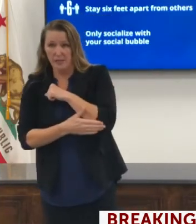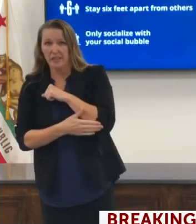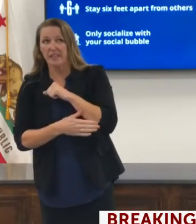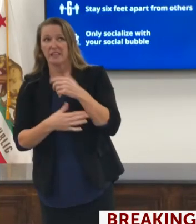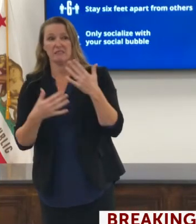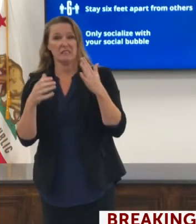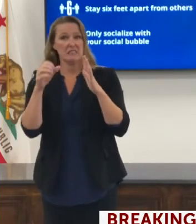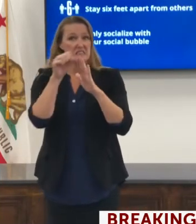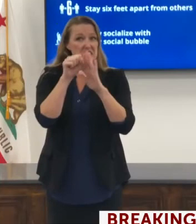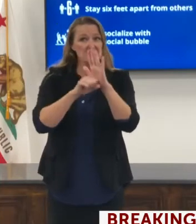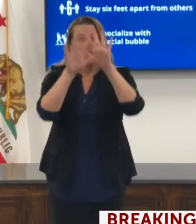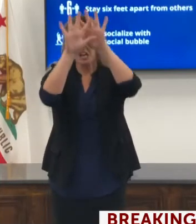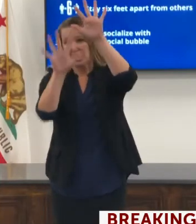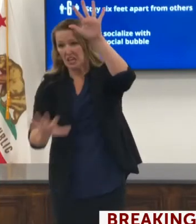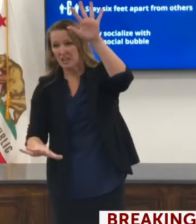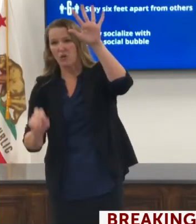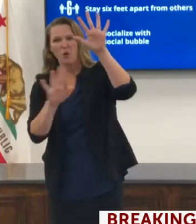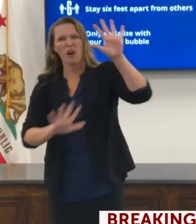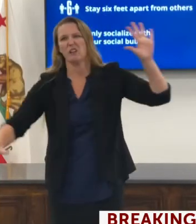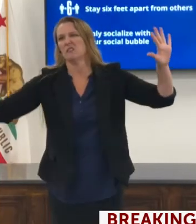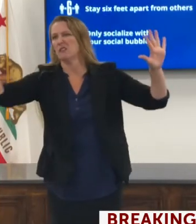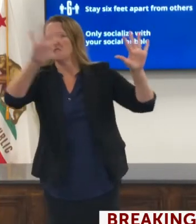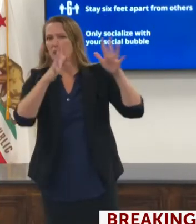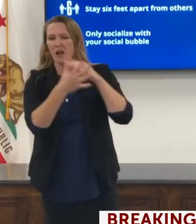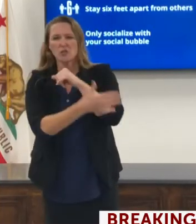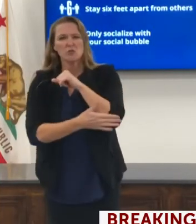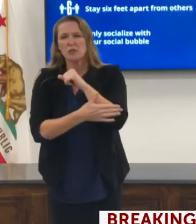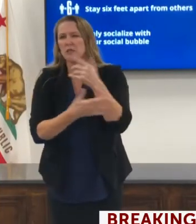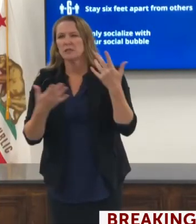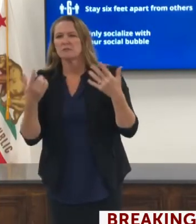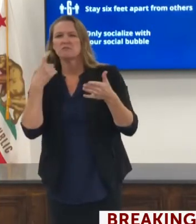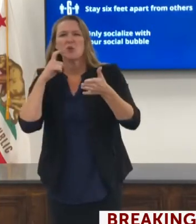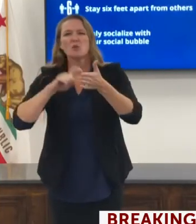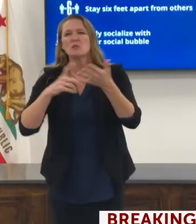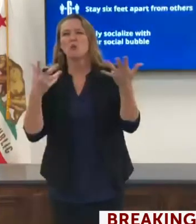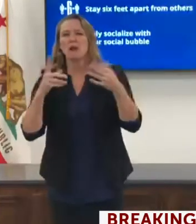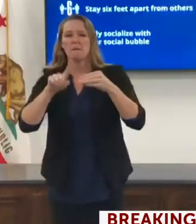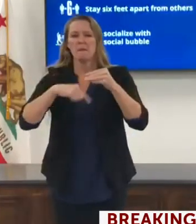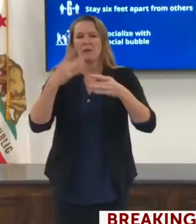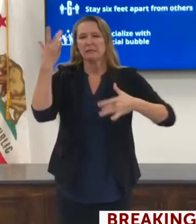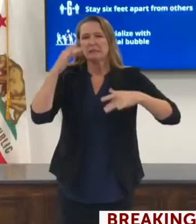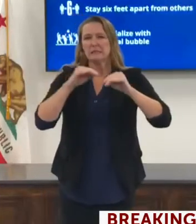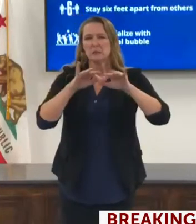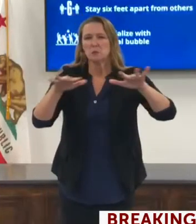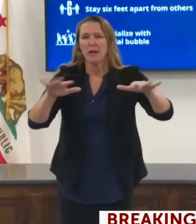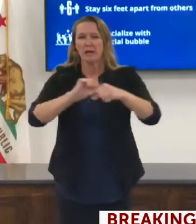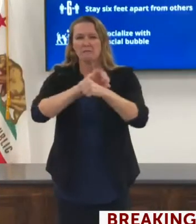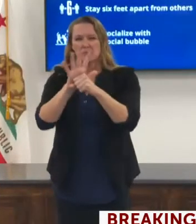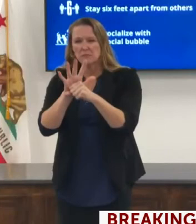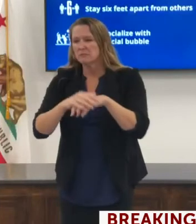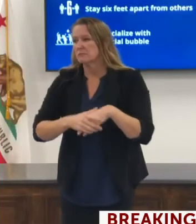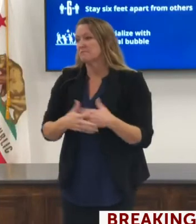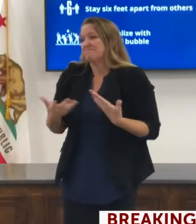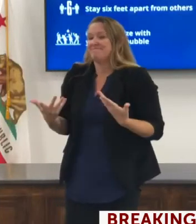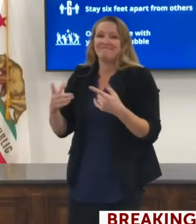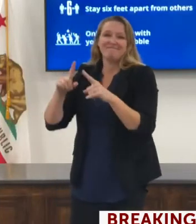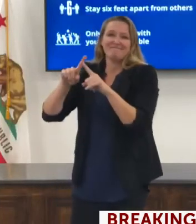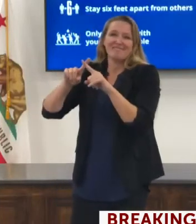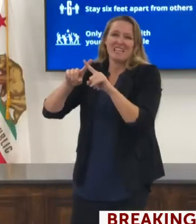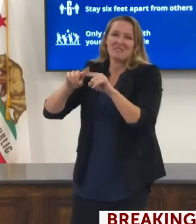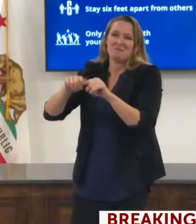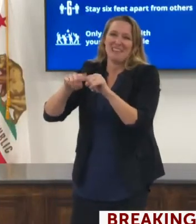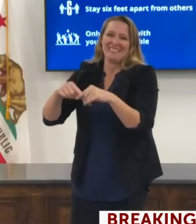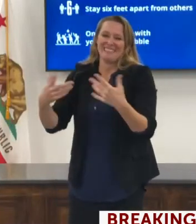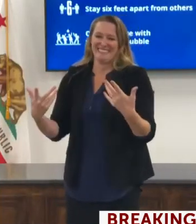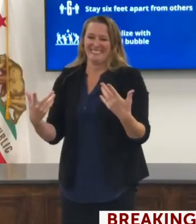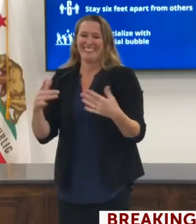It's variable, the amount of spread in different communities. Again, I think it's very much dependent on, and